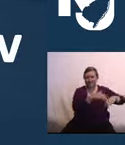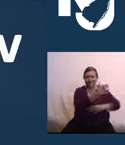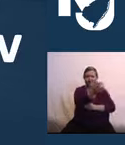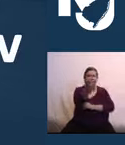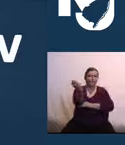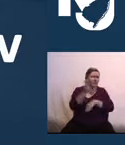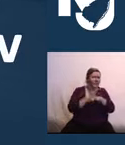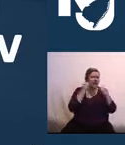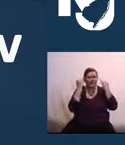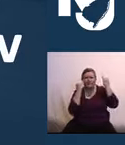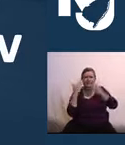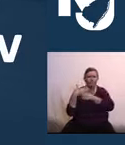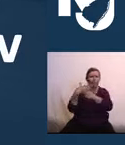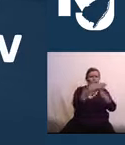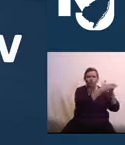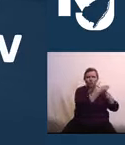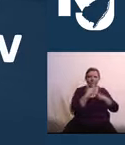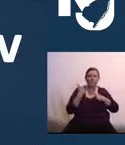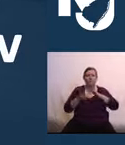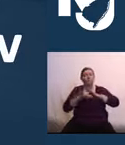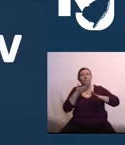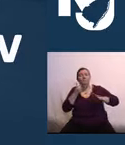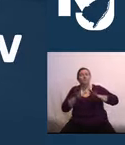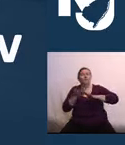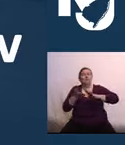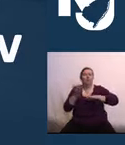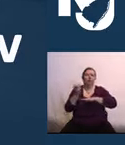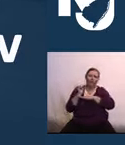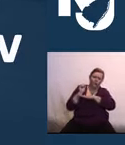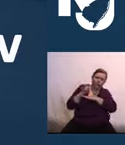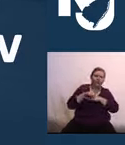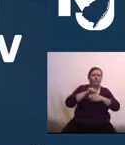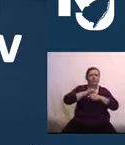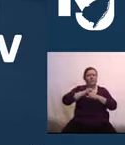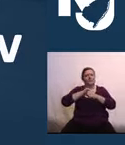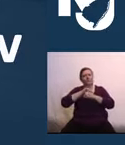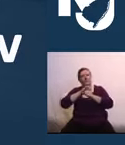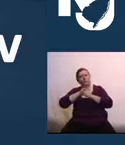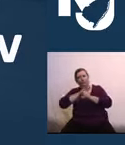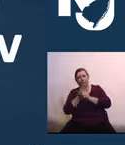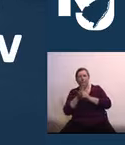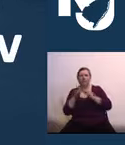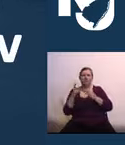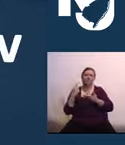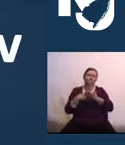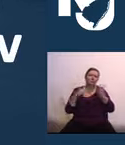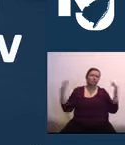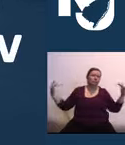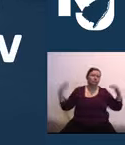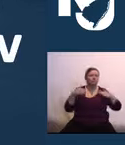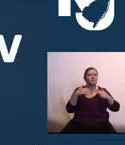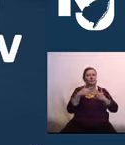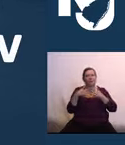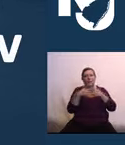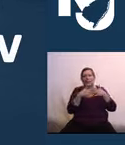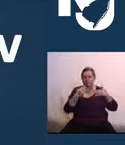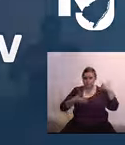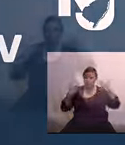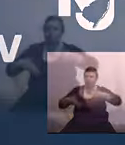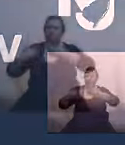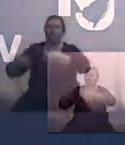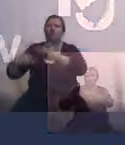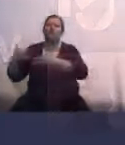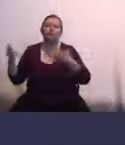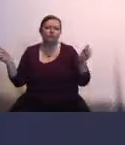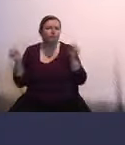and best practices for battling the pandemic together and getting our nation moving forward together. With that,